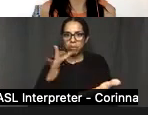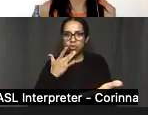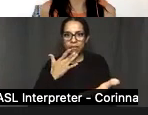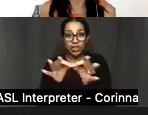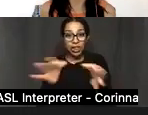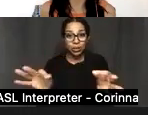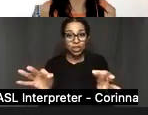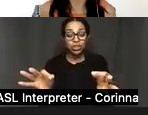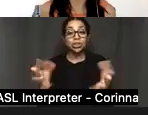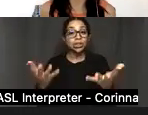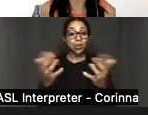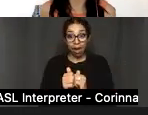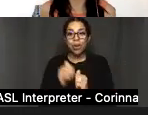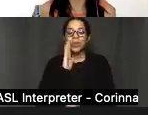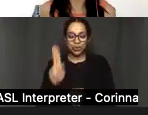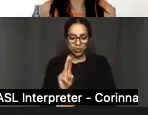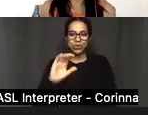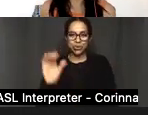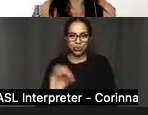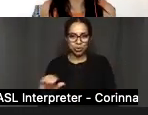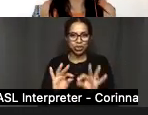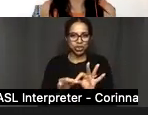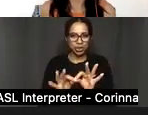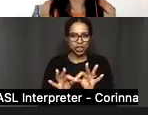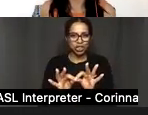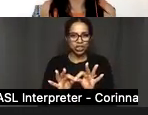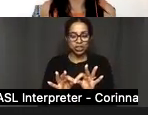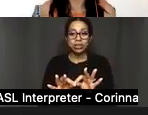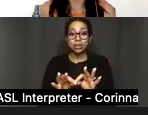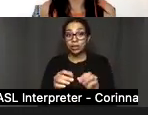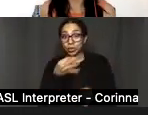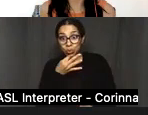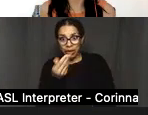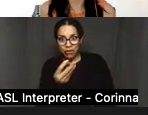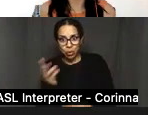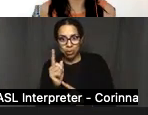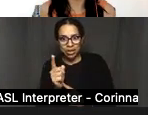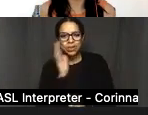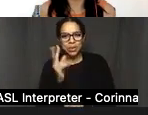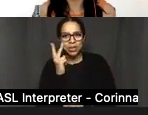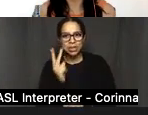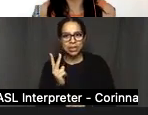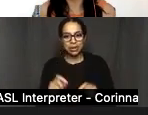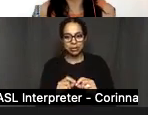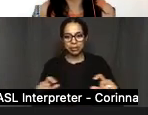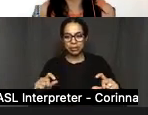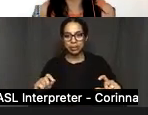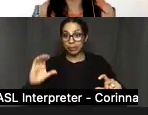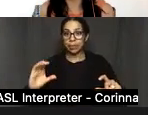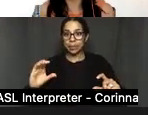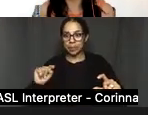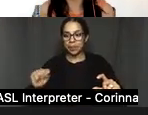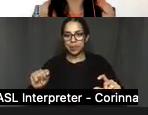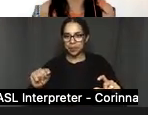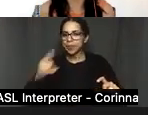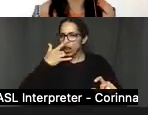this objective, we will be using Zoom's interpretation. And what you will see in a couple of minutes is that a new little button will appear on the bottom bar of your